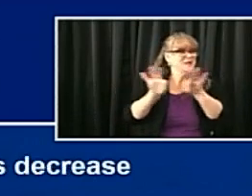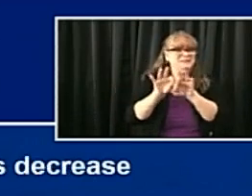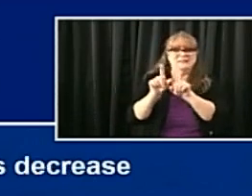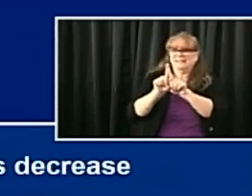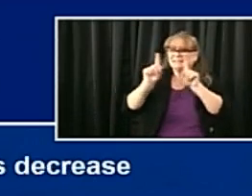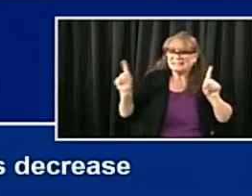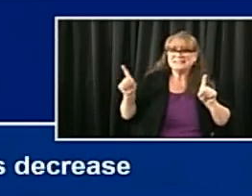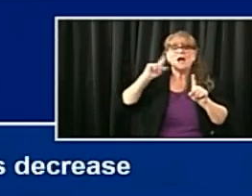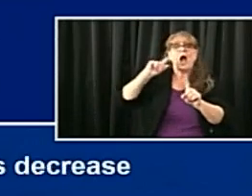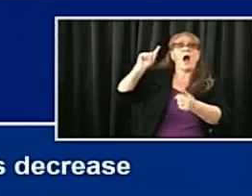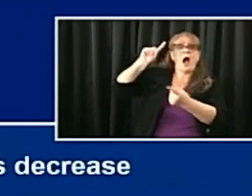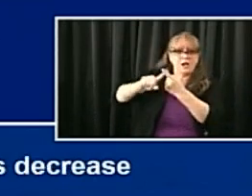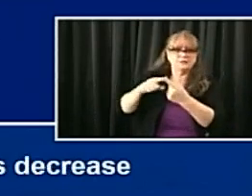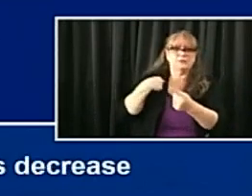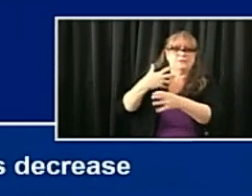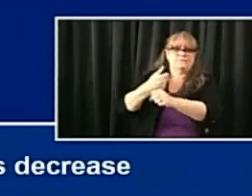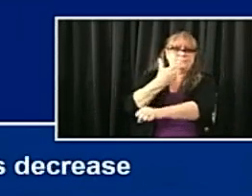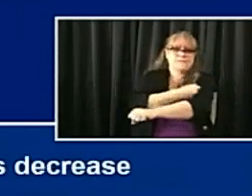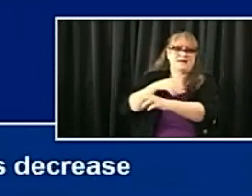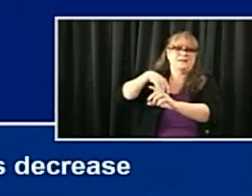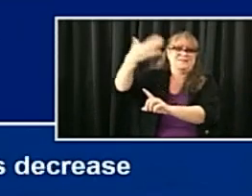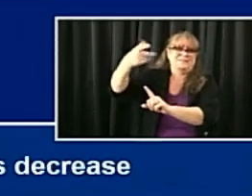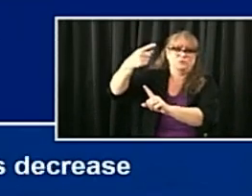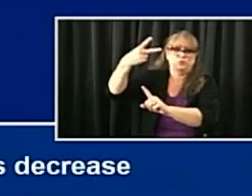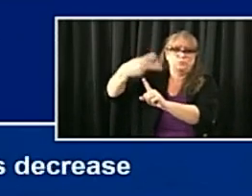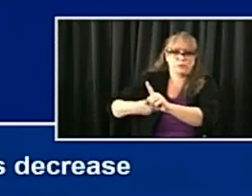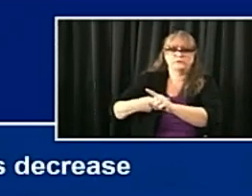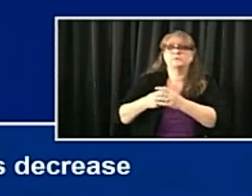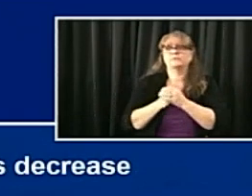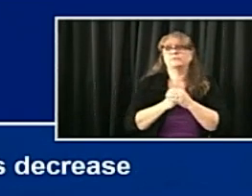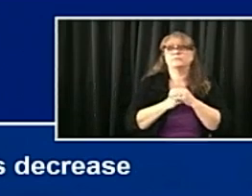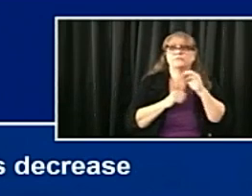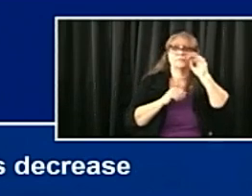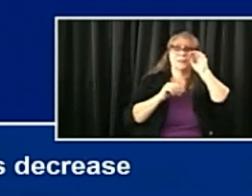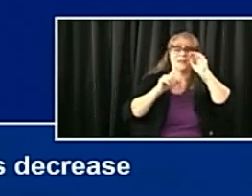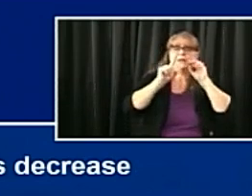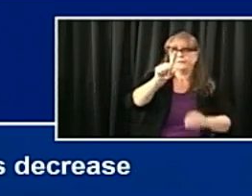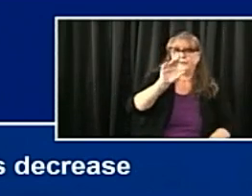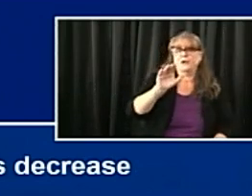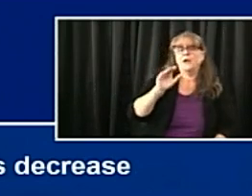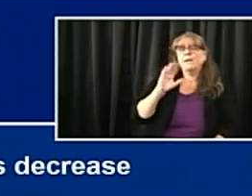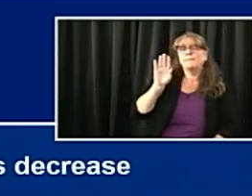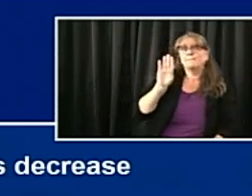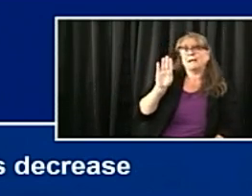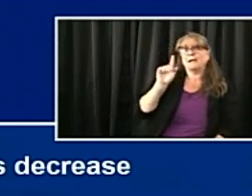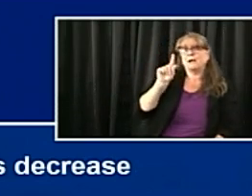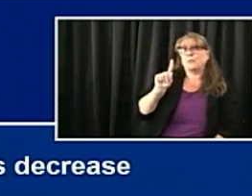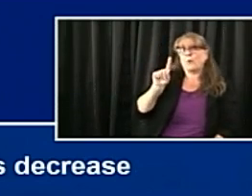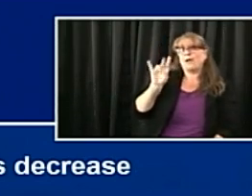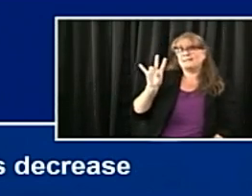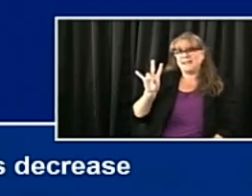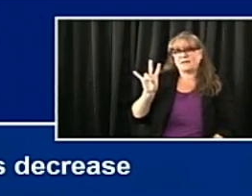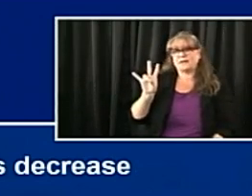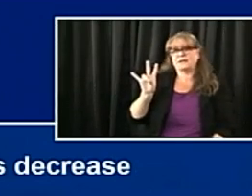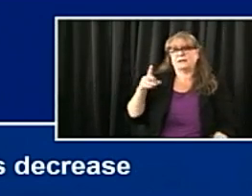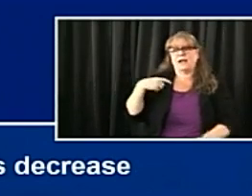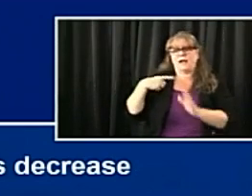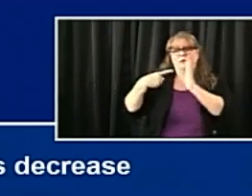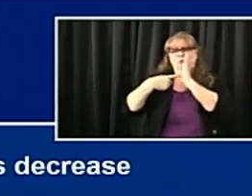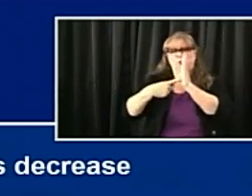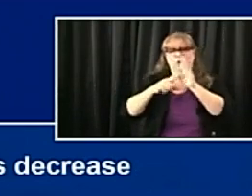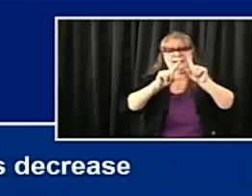Turning now to looking at the potential impact of a variant in the state. So again, we have 3 different scenarios here. Our current level of transmission control,